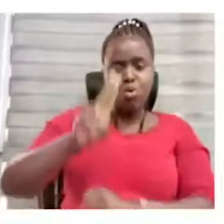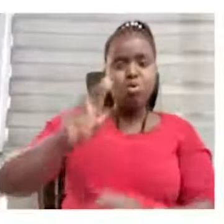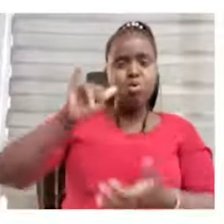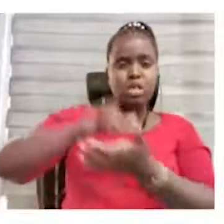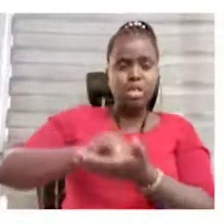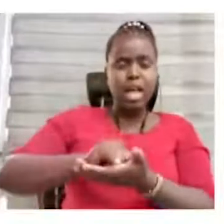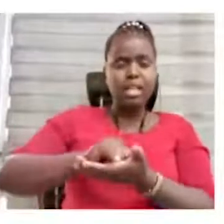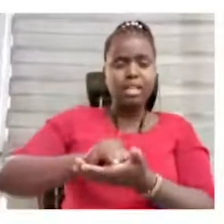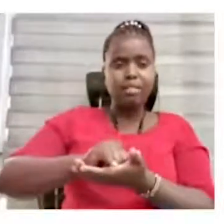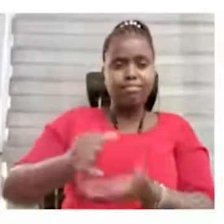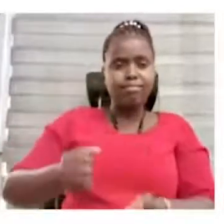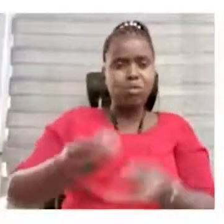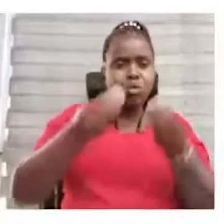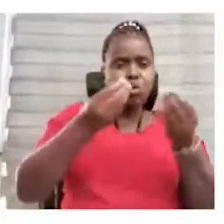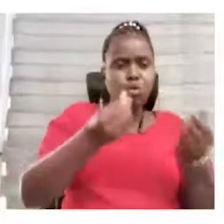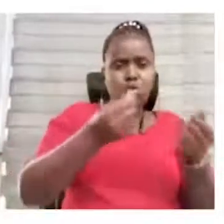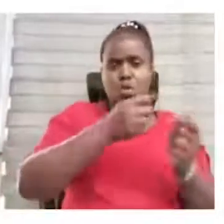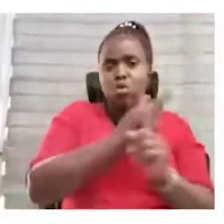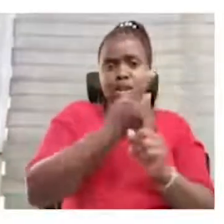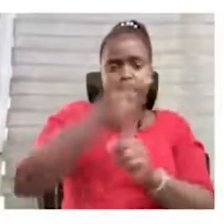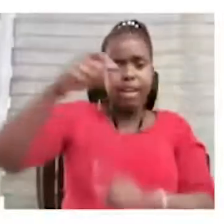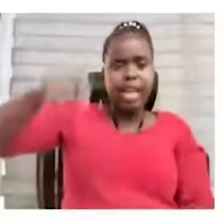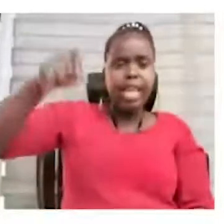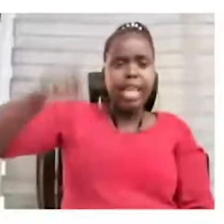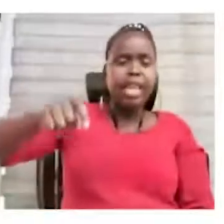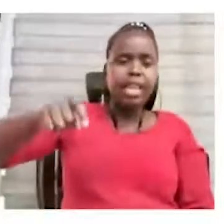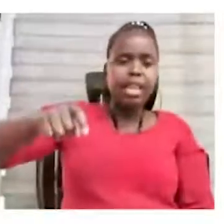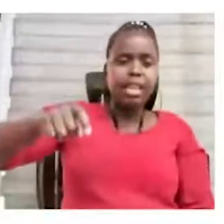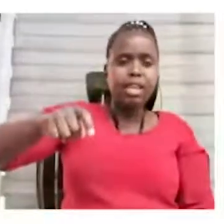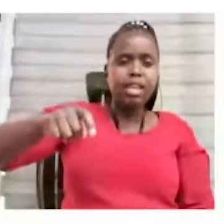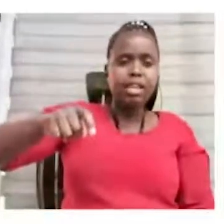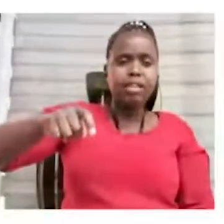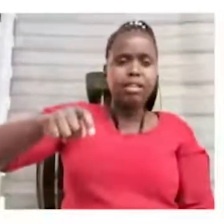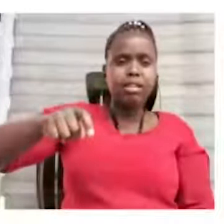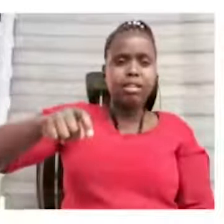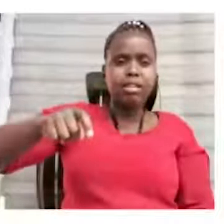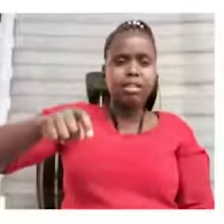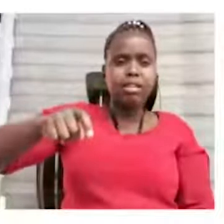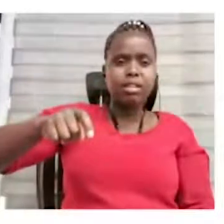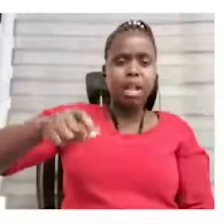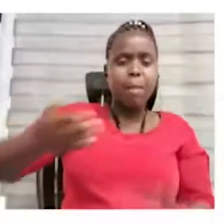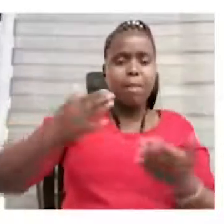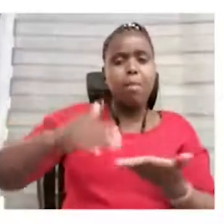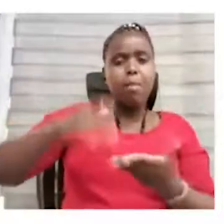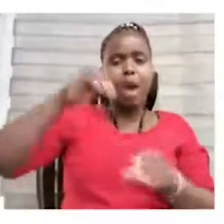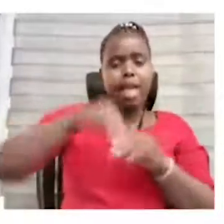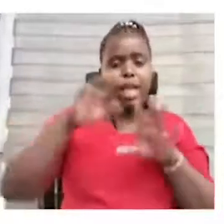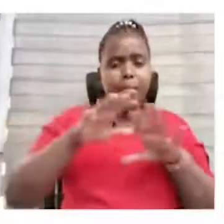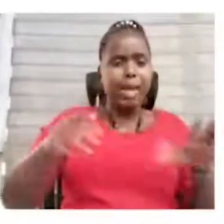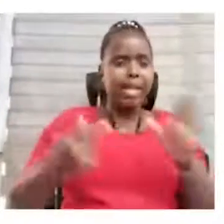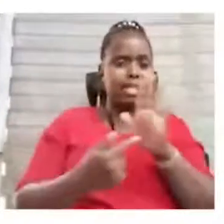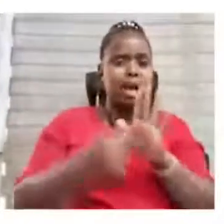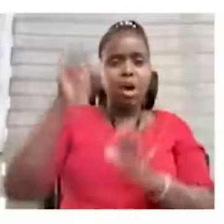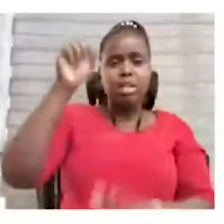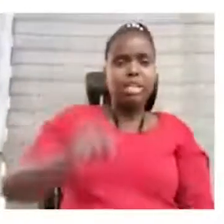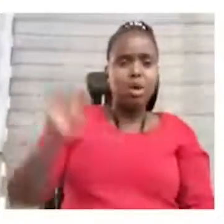needs, be they accessibility needs, be they in more emerging markets such as Africa?